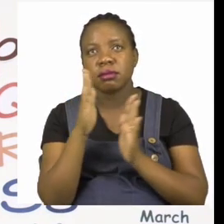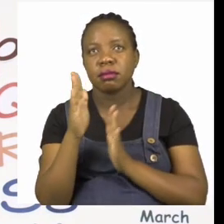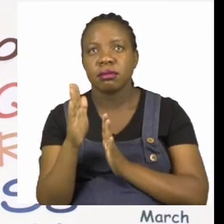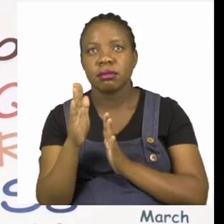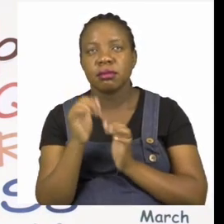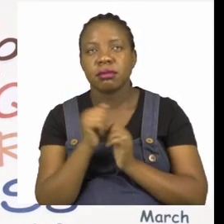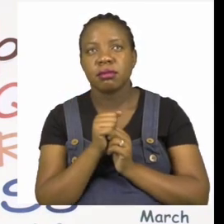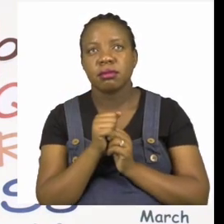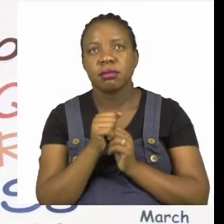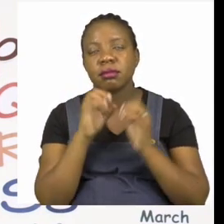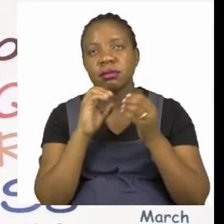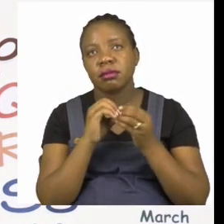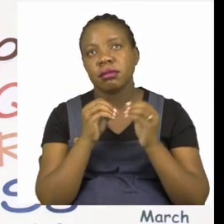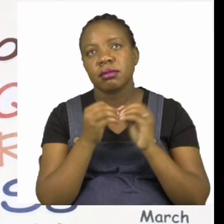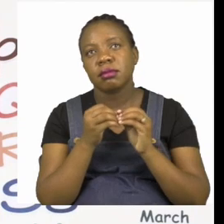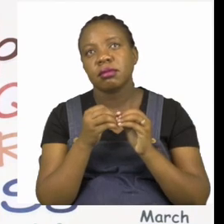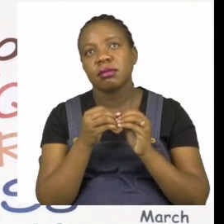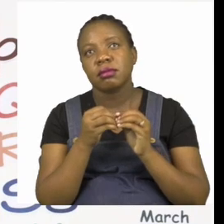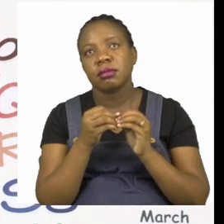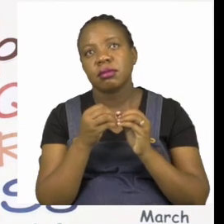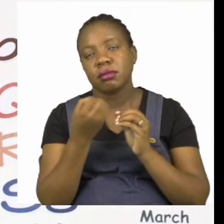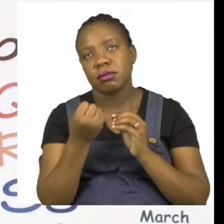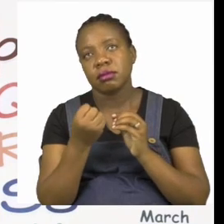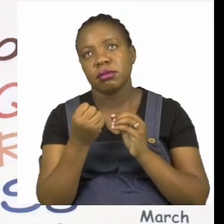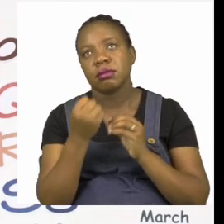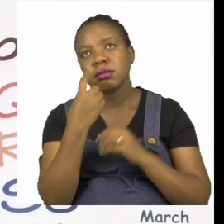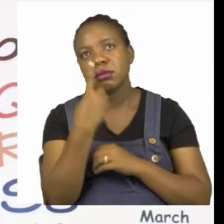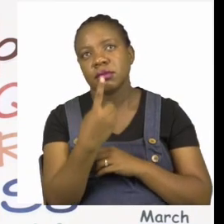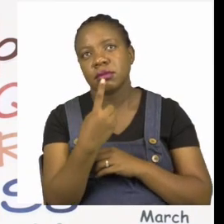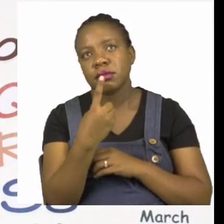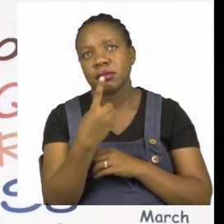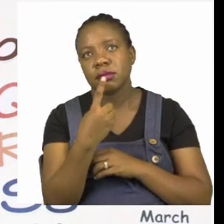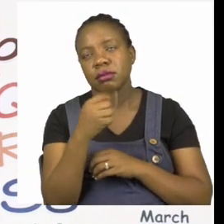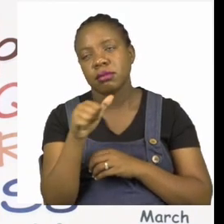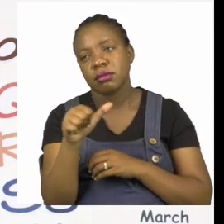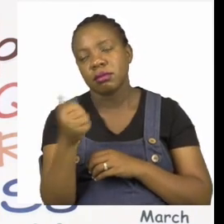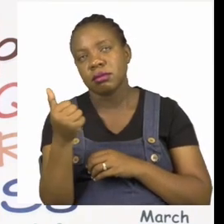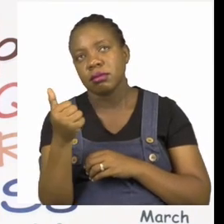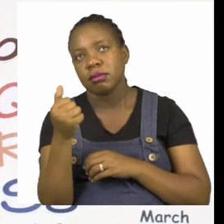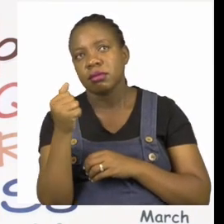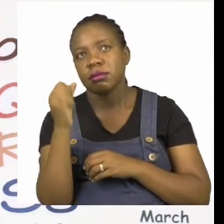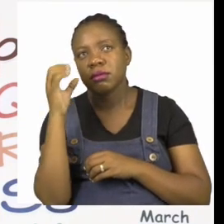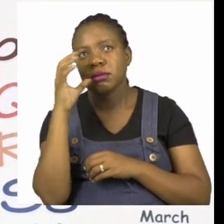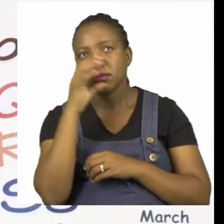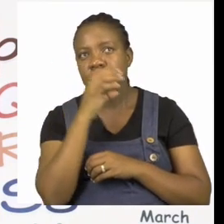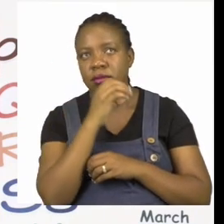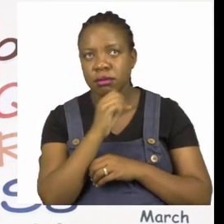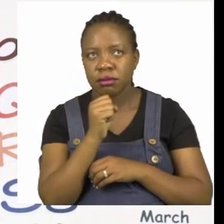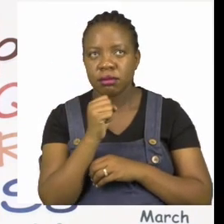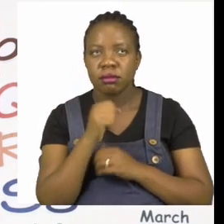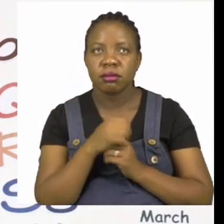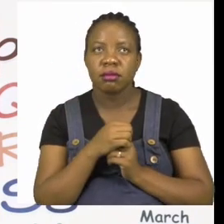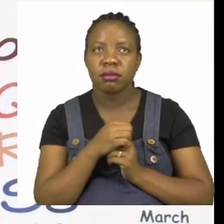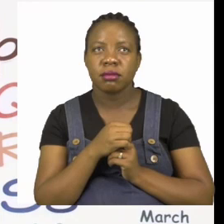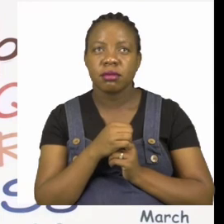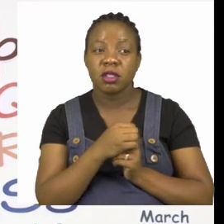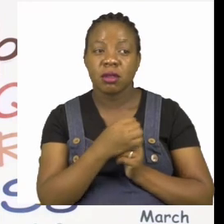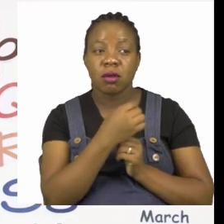number 1. We're going to start at 1 is already there, and we're going to count